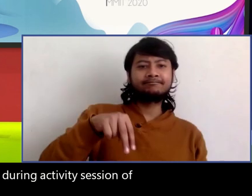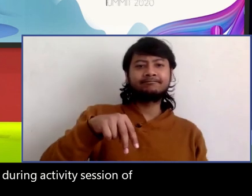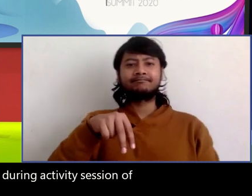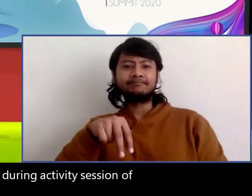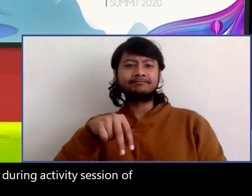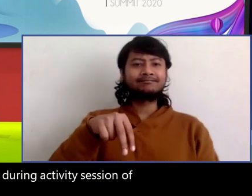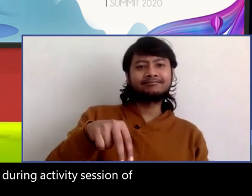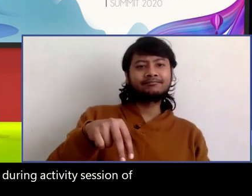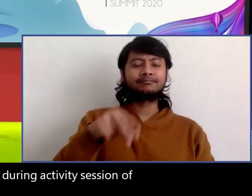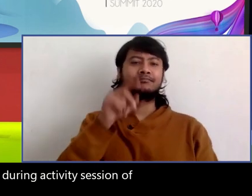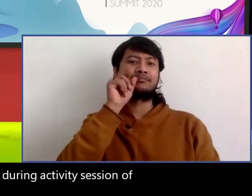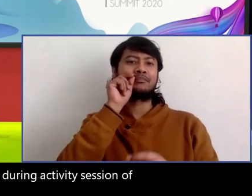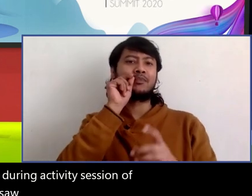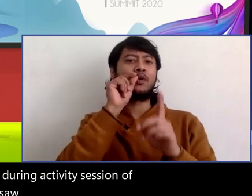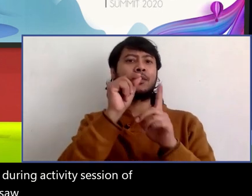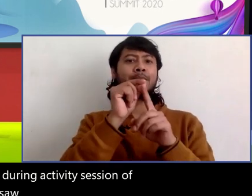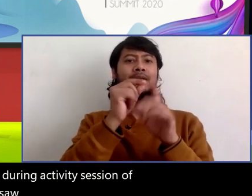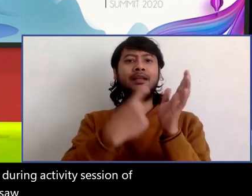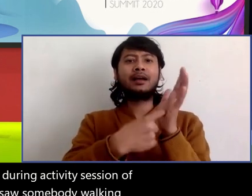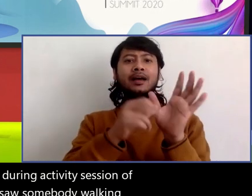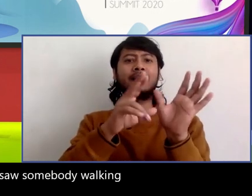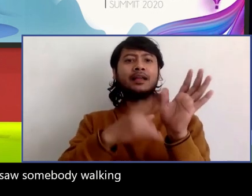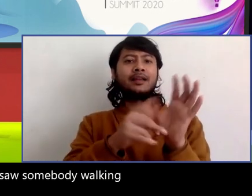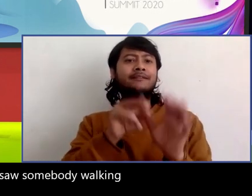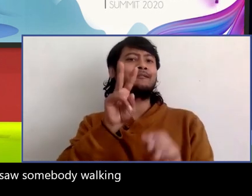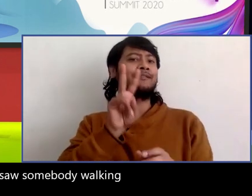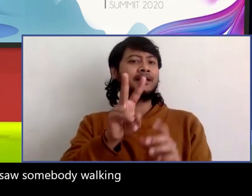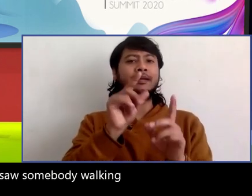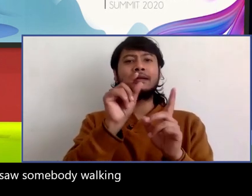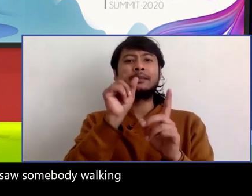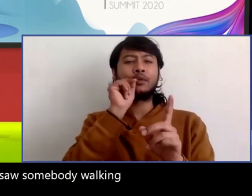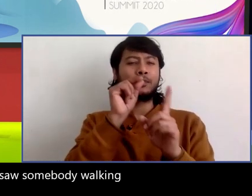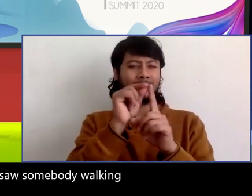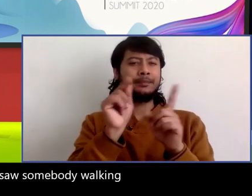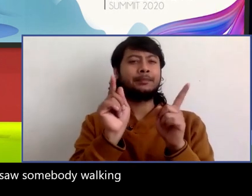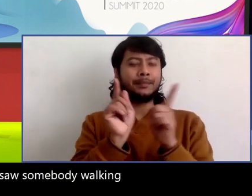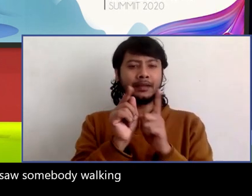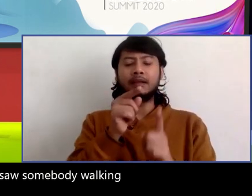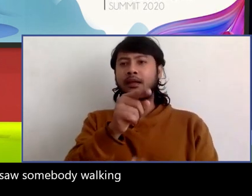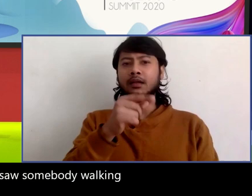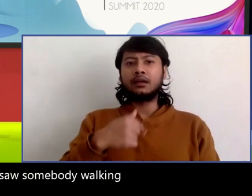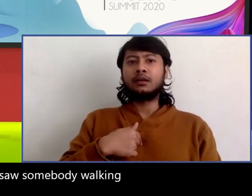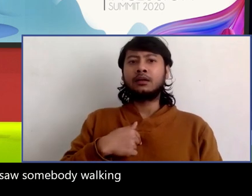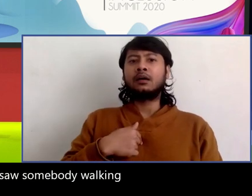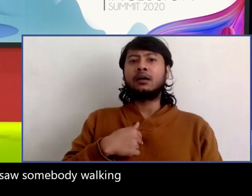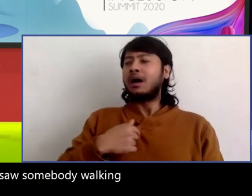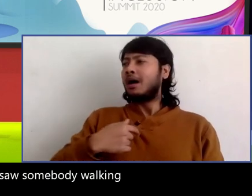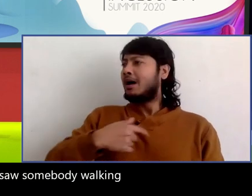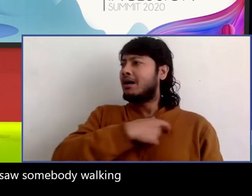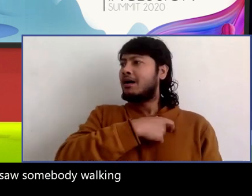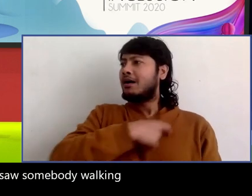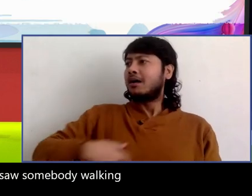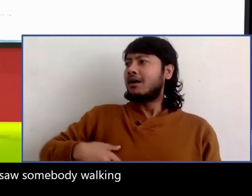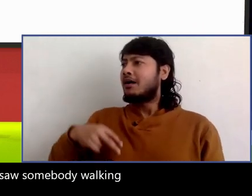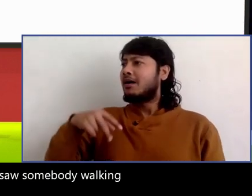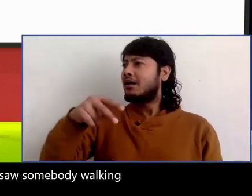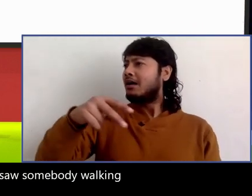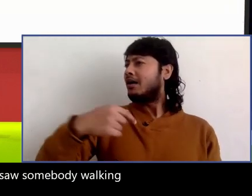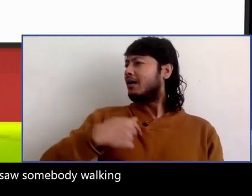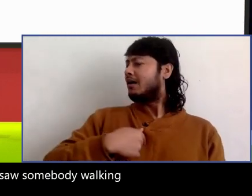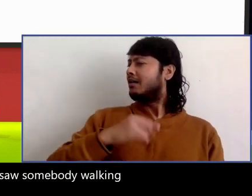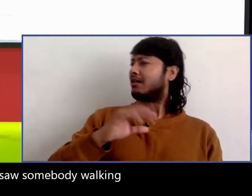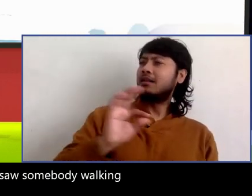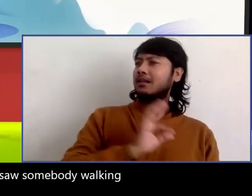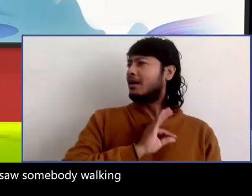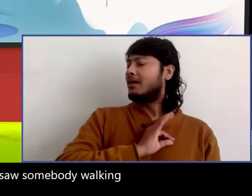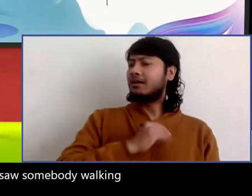when Pranav saw somebody walking the ramp, he said, "This is what I want to do." And Pranav told that many